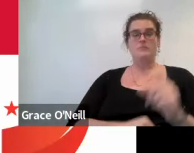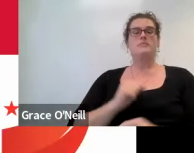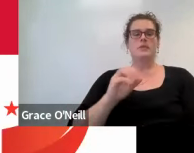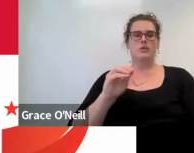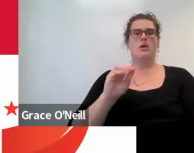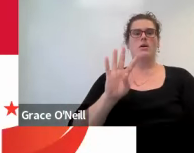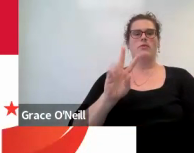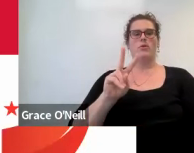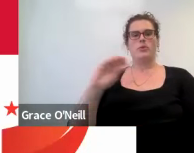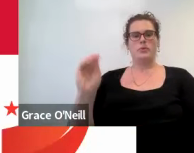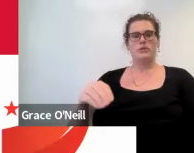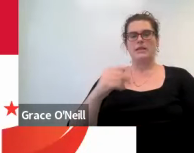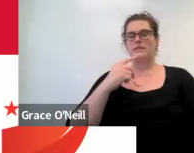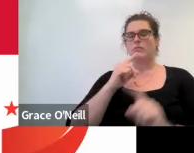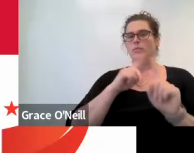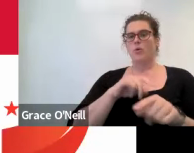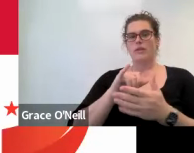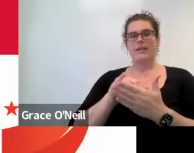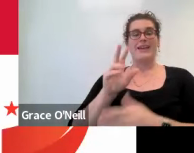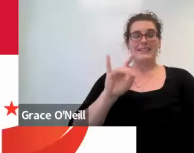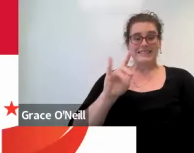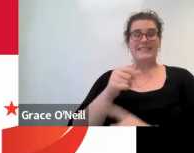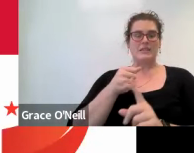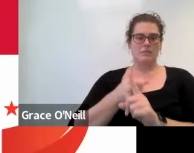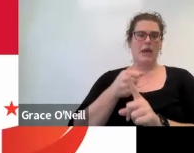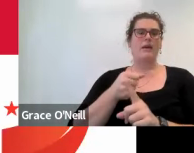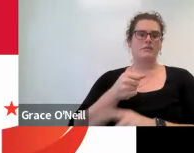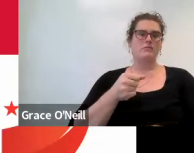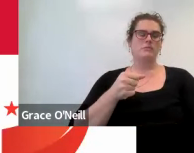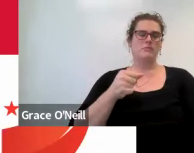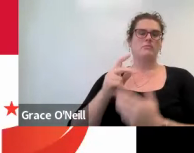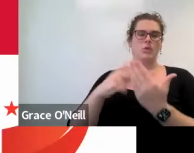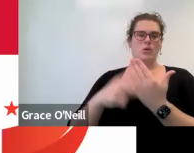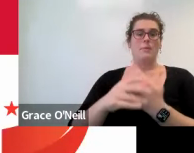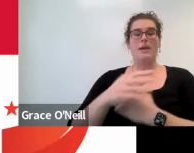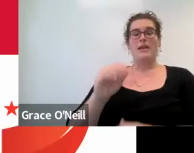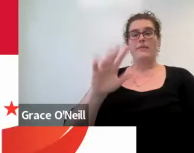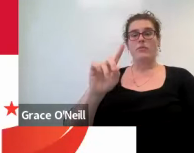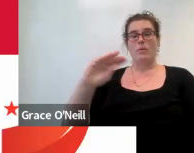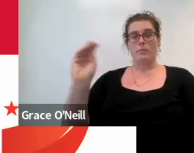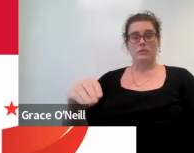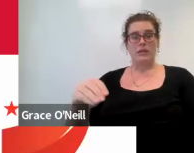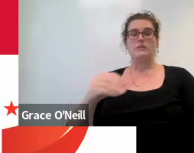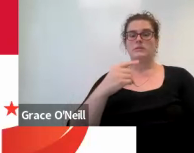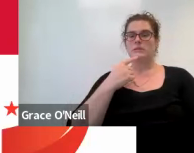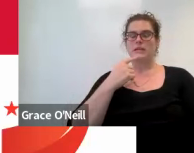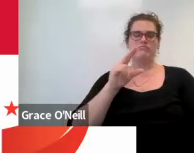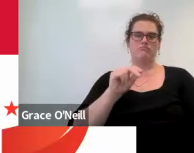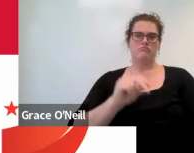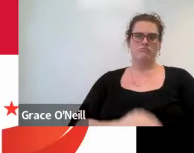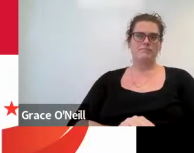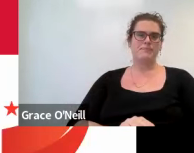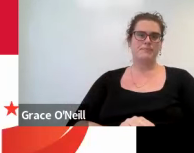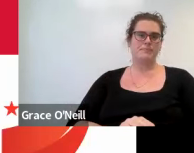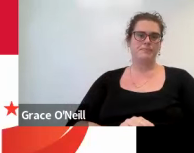reported that it did impact their day program, and 51% reported no. And this was